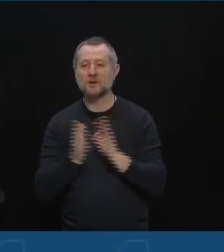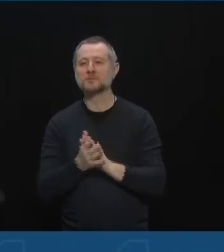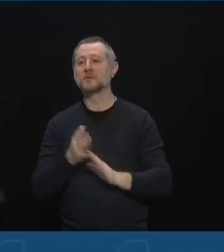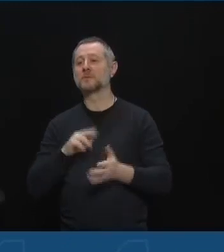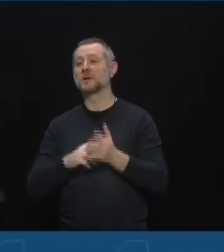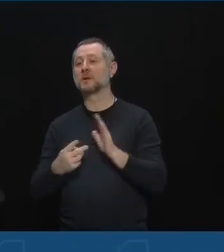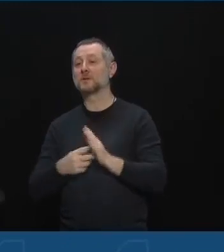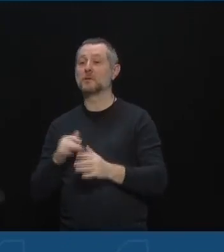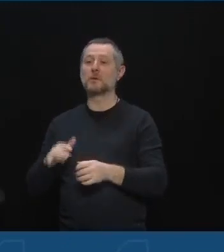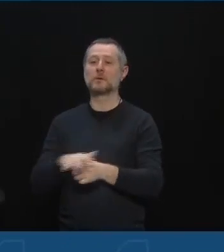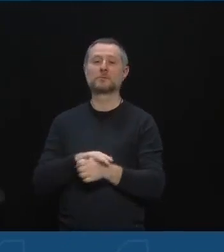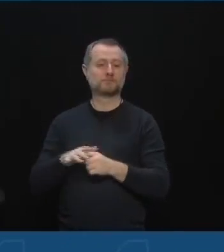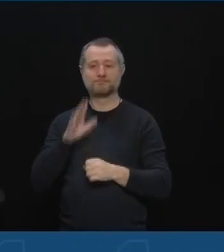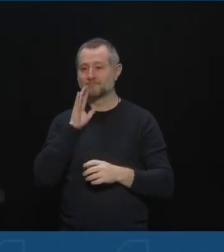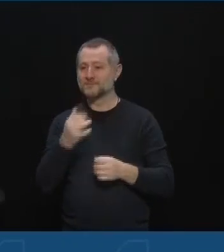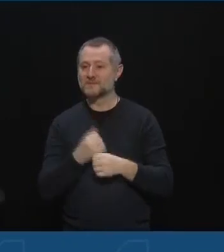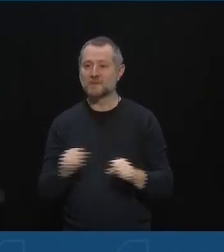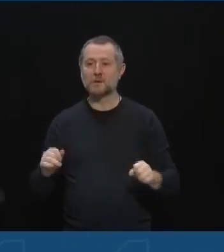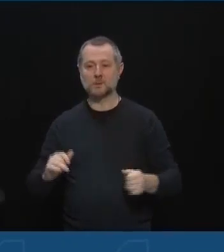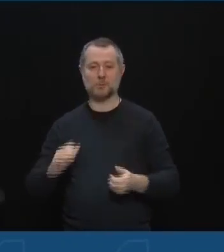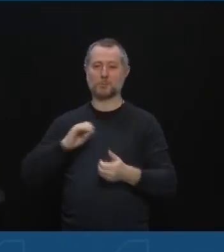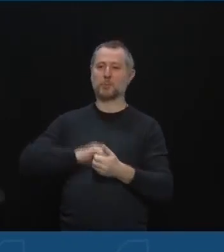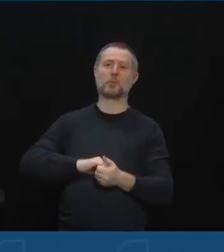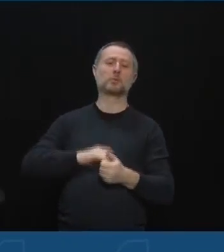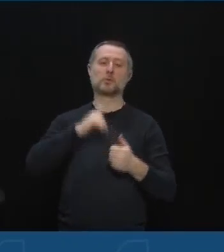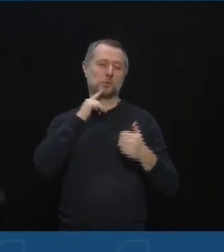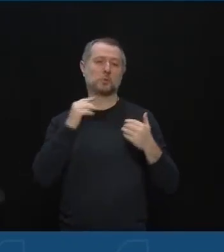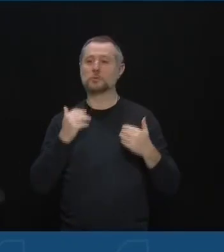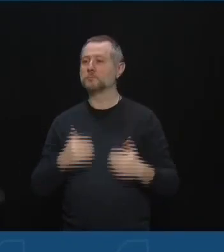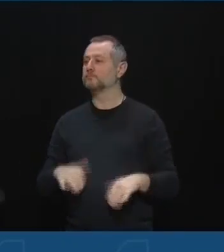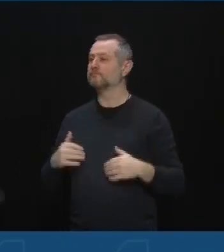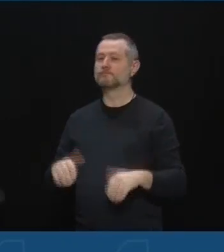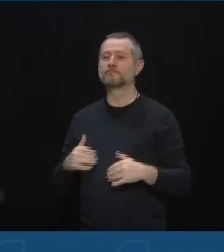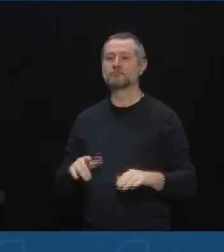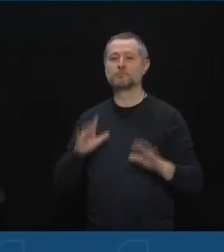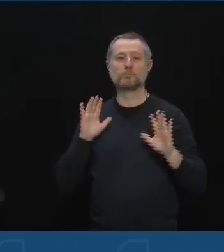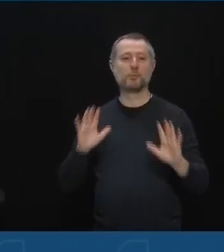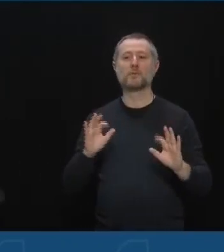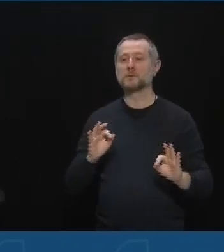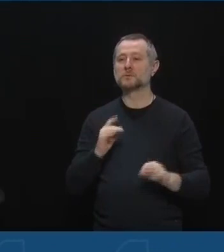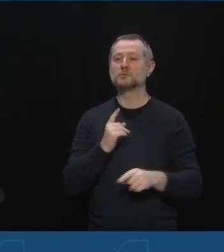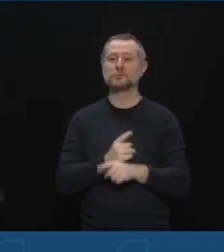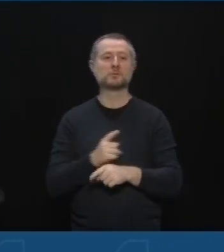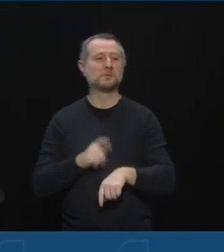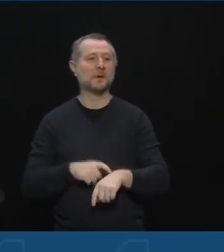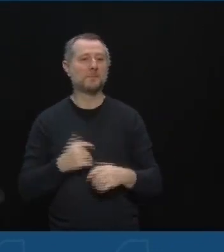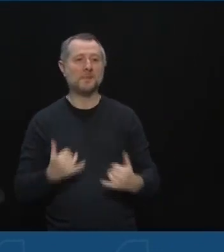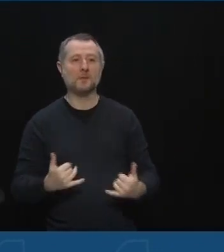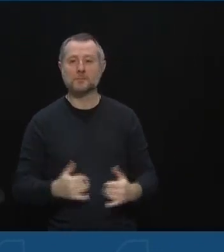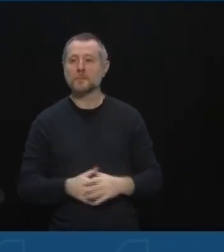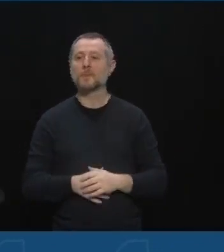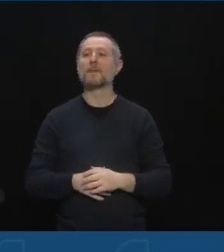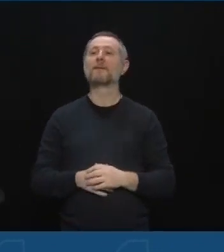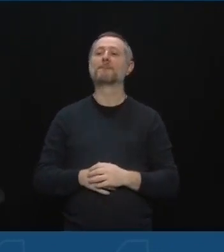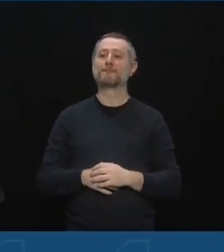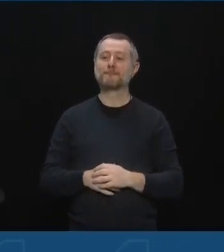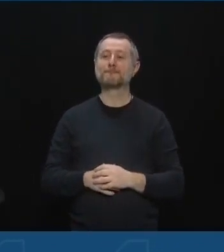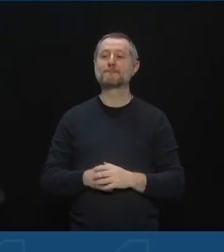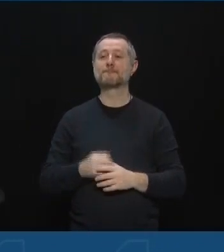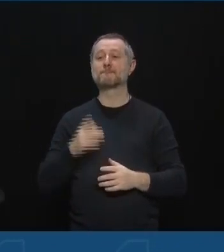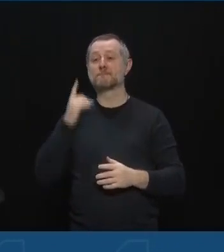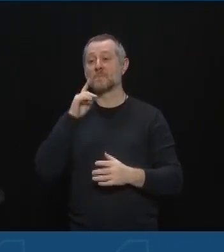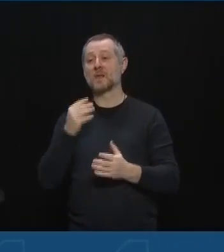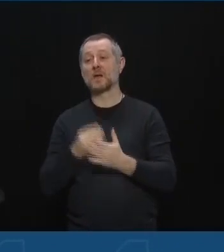partnership on this could not have come at a more crucial moment. As for the capital funding goes, the